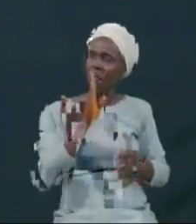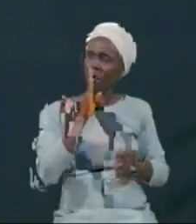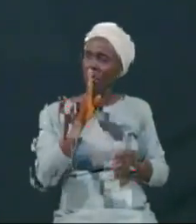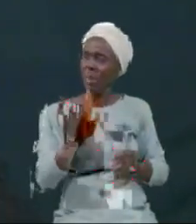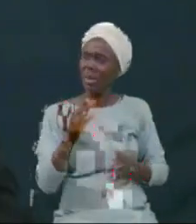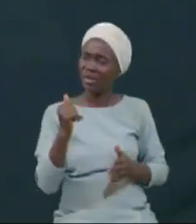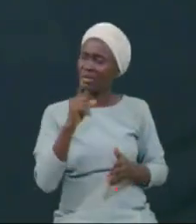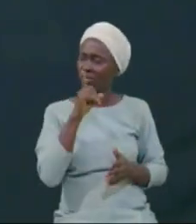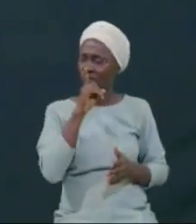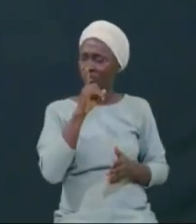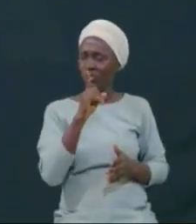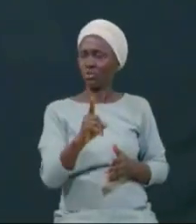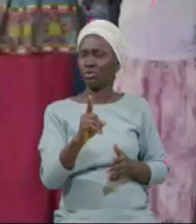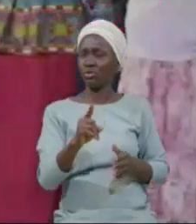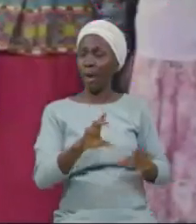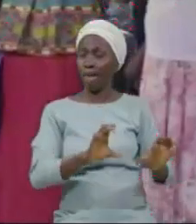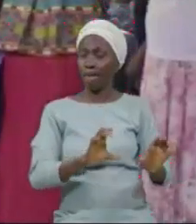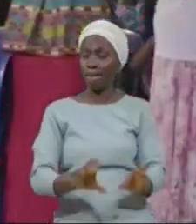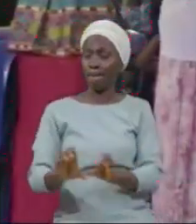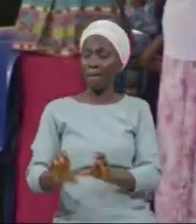in Jesus' name.